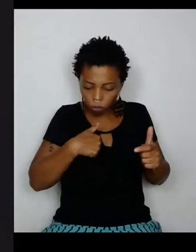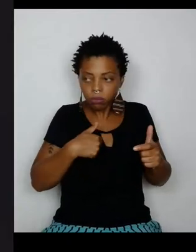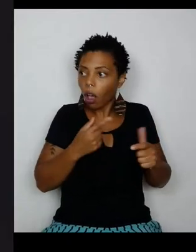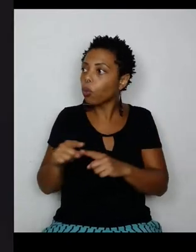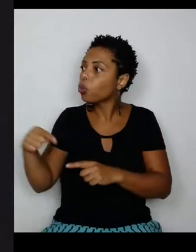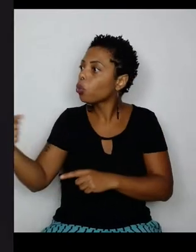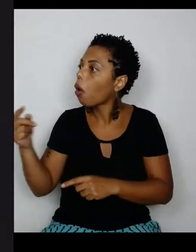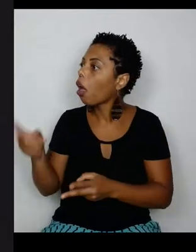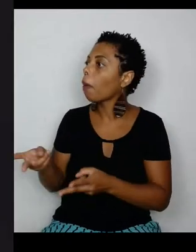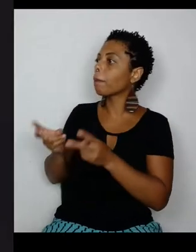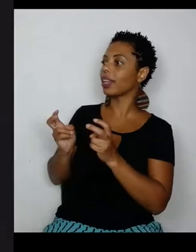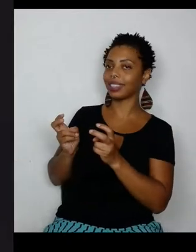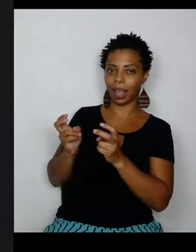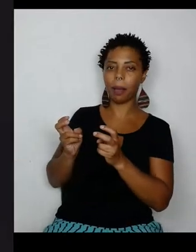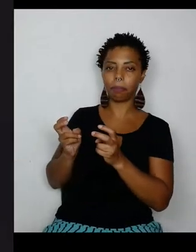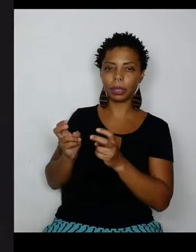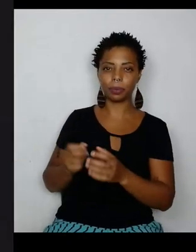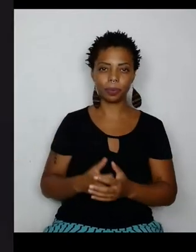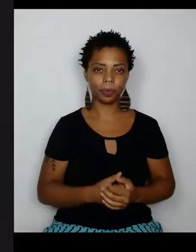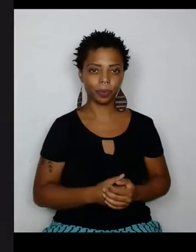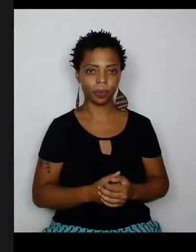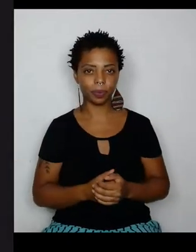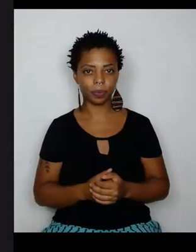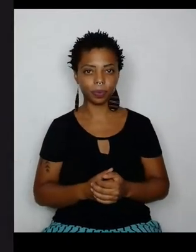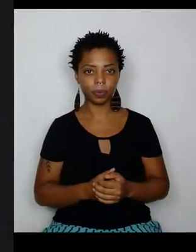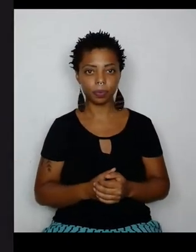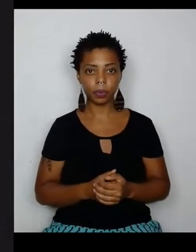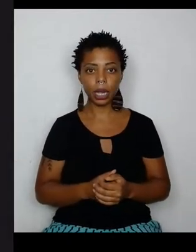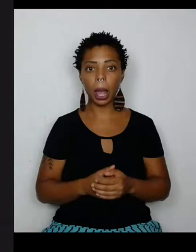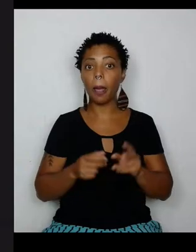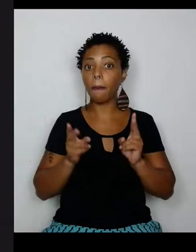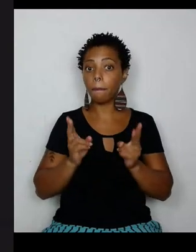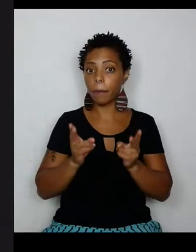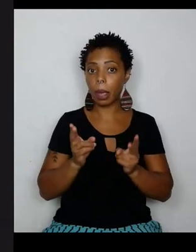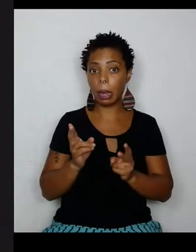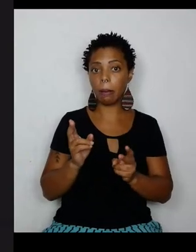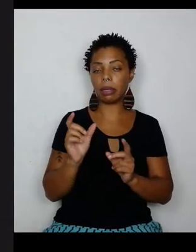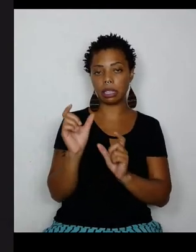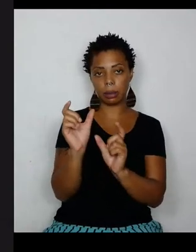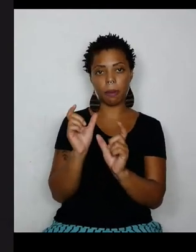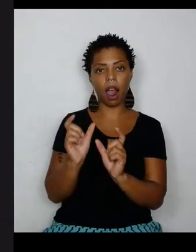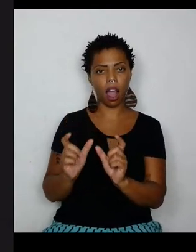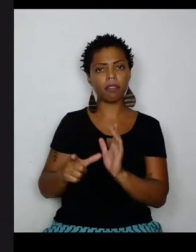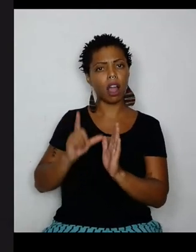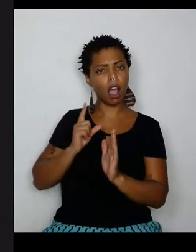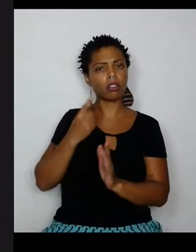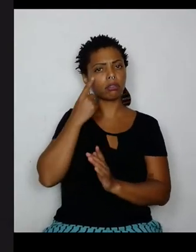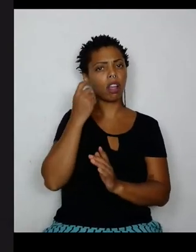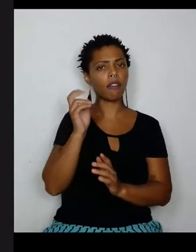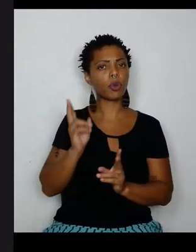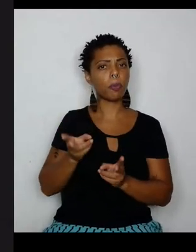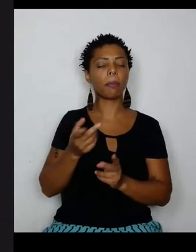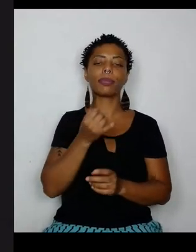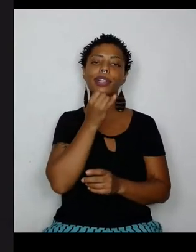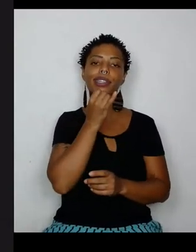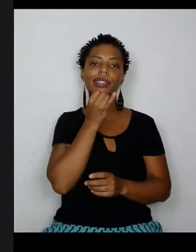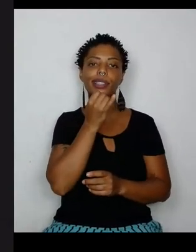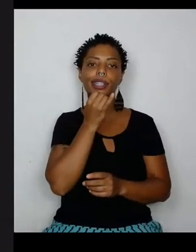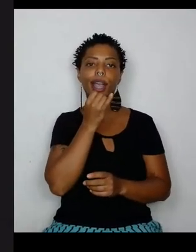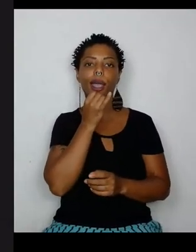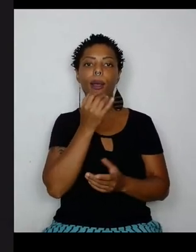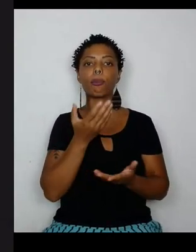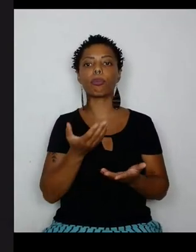the same words had already appeared earlier as the opening lines both of gogan's unpublished